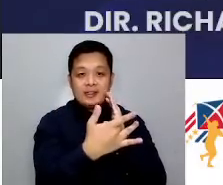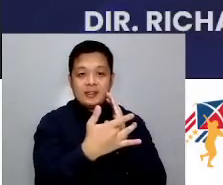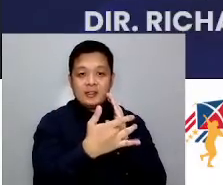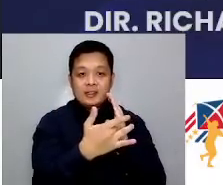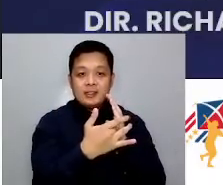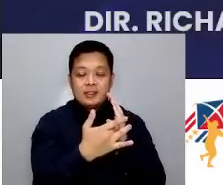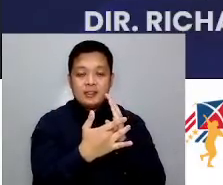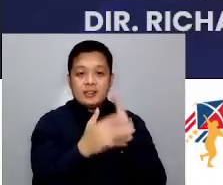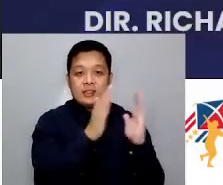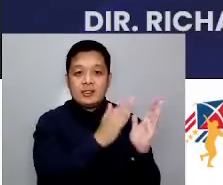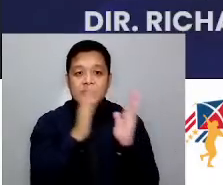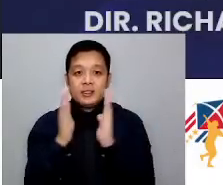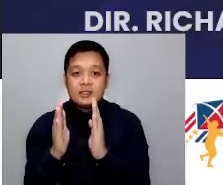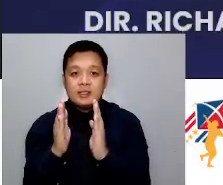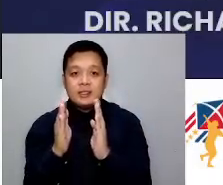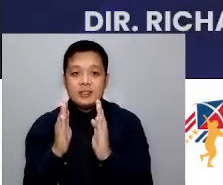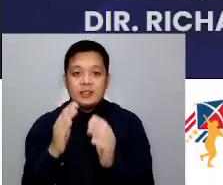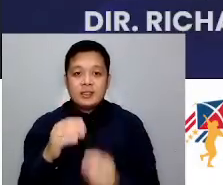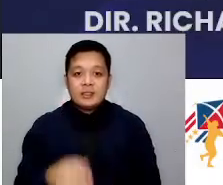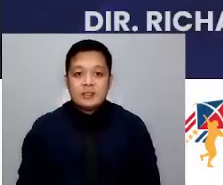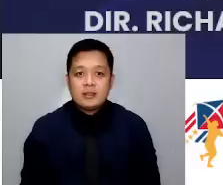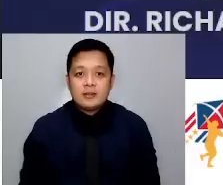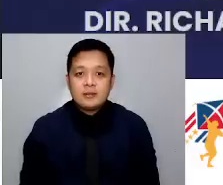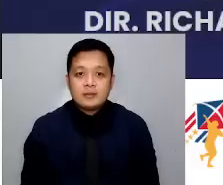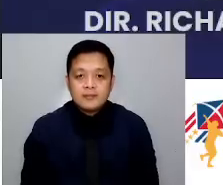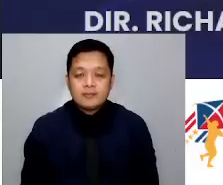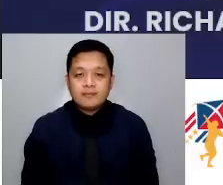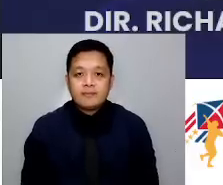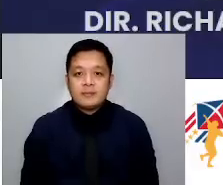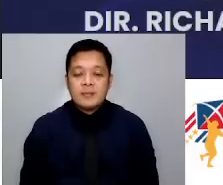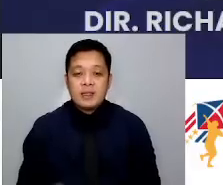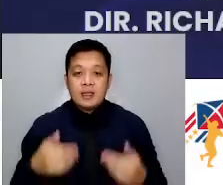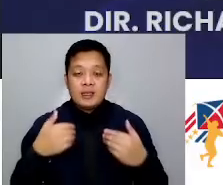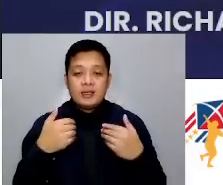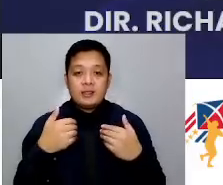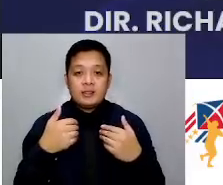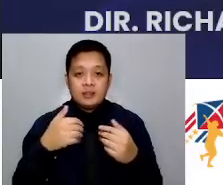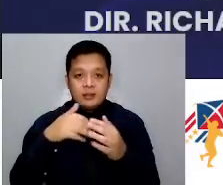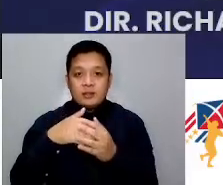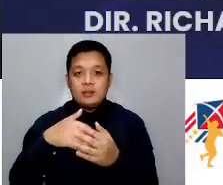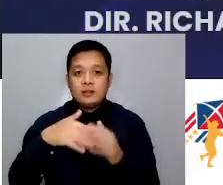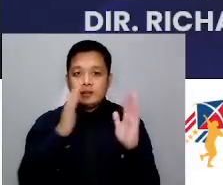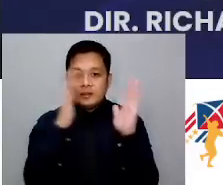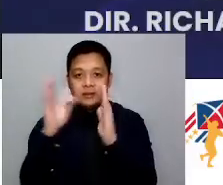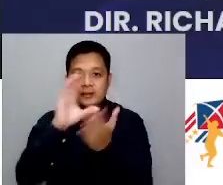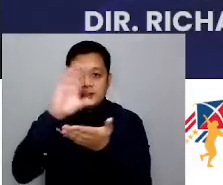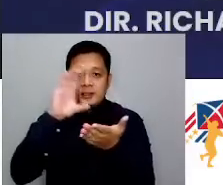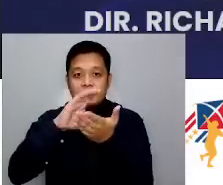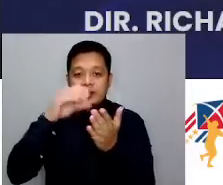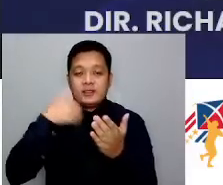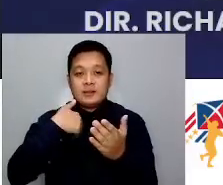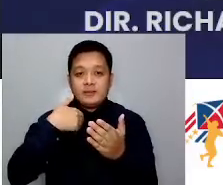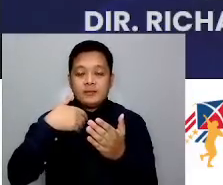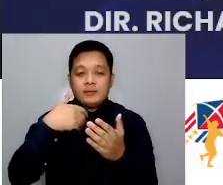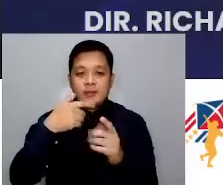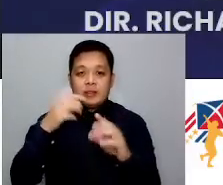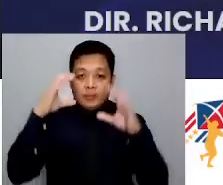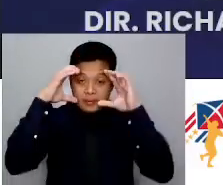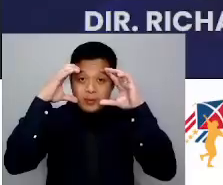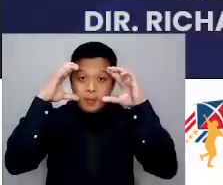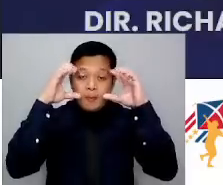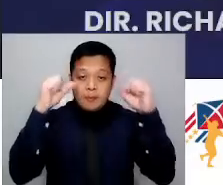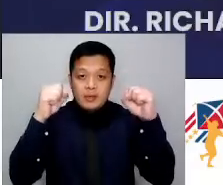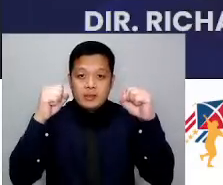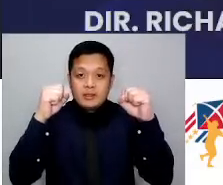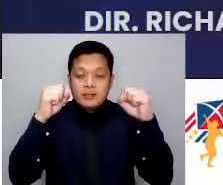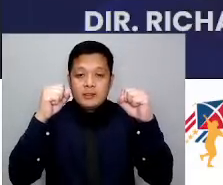Ian Neil Ebreo Galang, himself an alumnus of the NSTF, and the the former president of the Network of